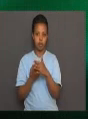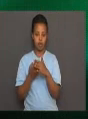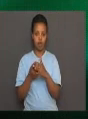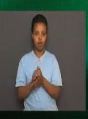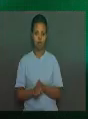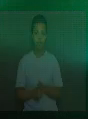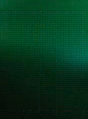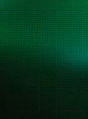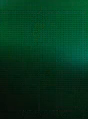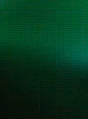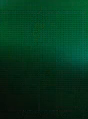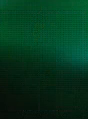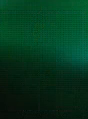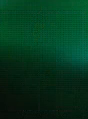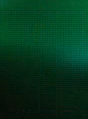Begin.